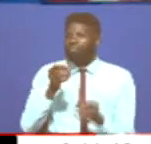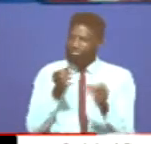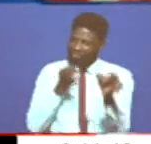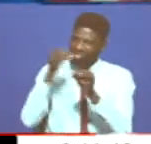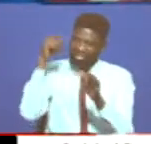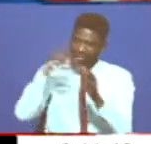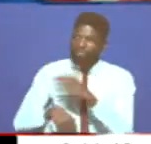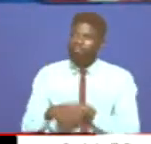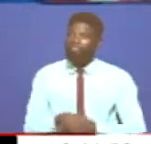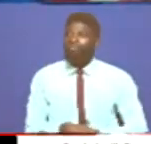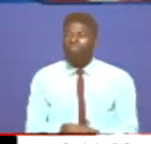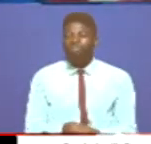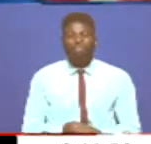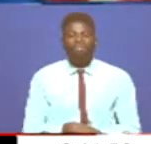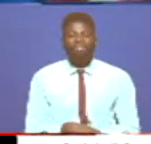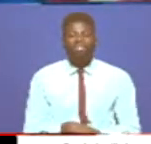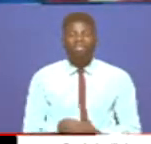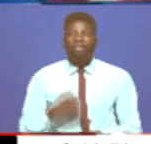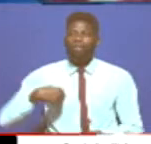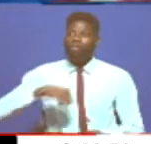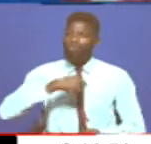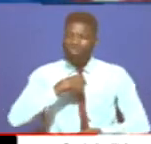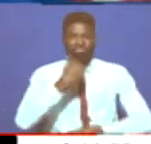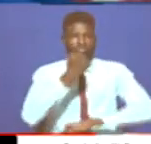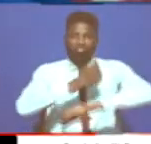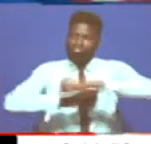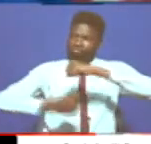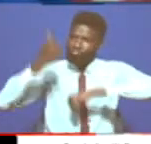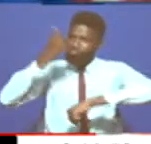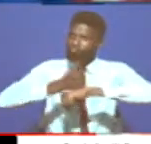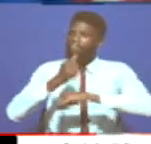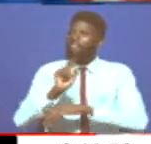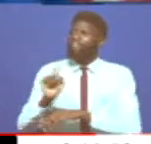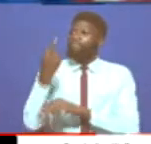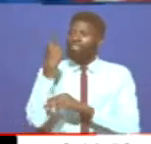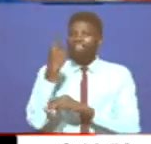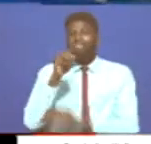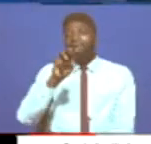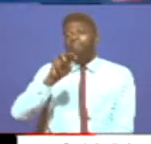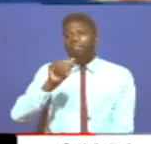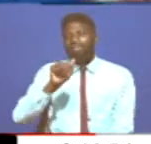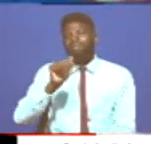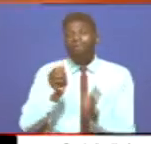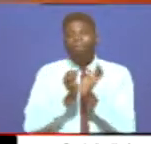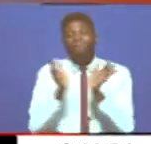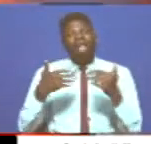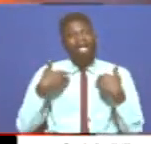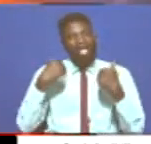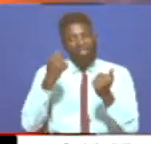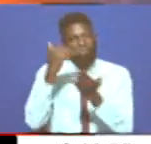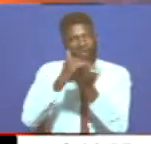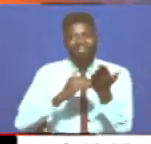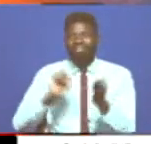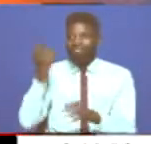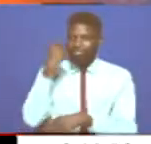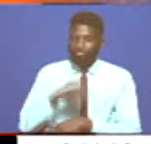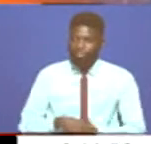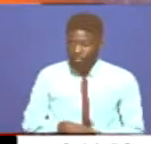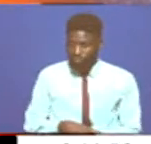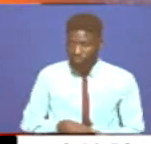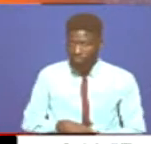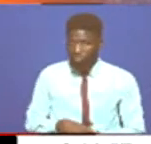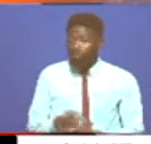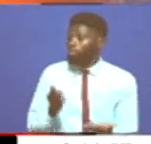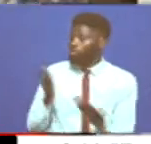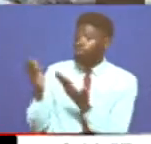1983, we mounted the first Master of Public Health program in Kenya. Dr. Miriam Were has been featured on